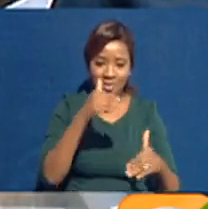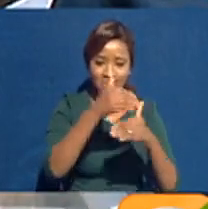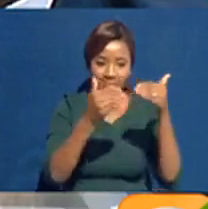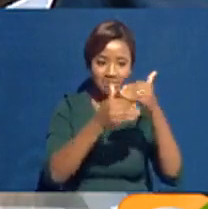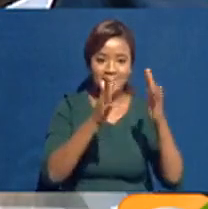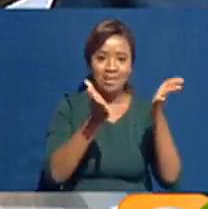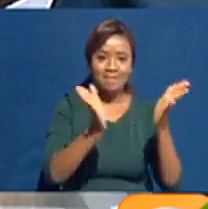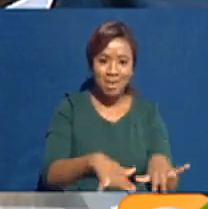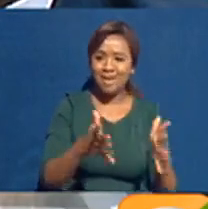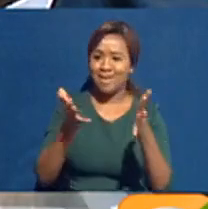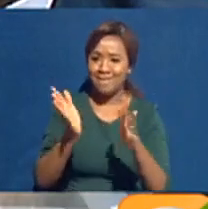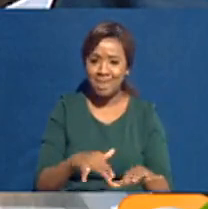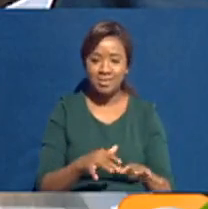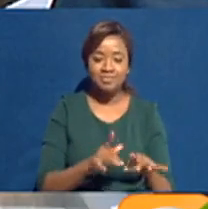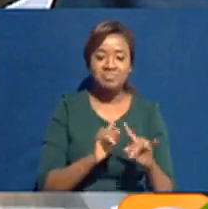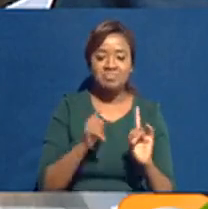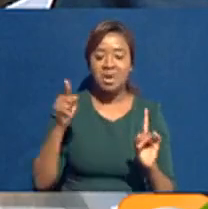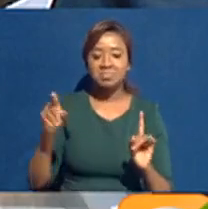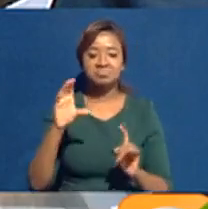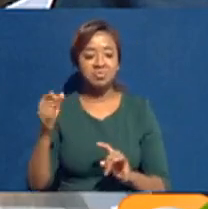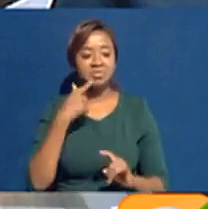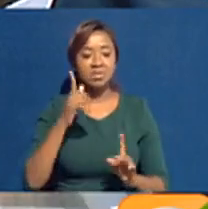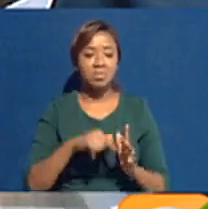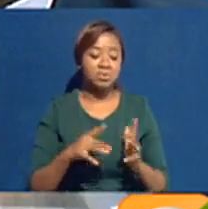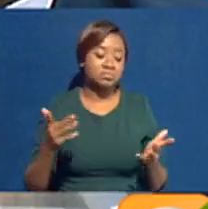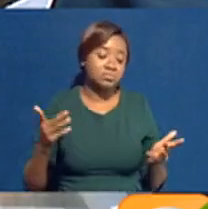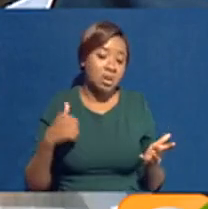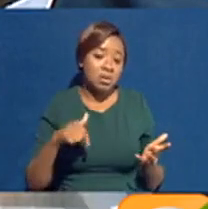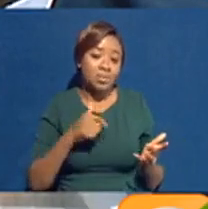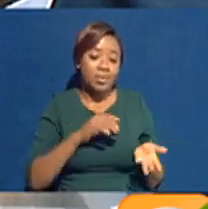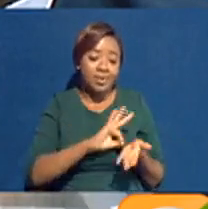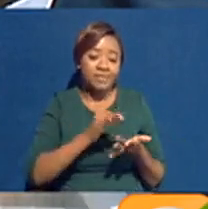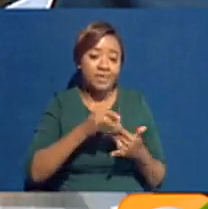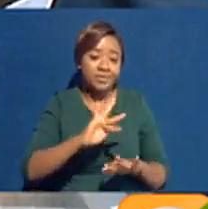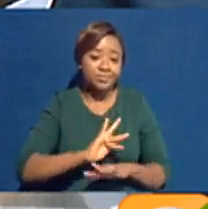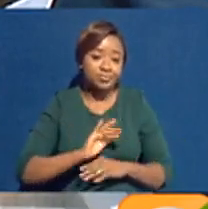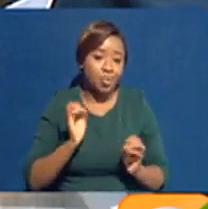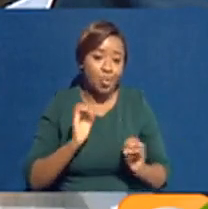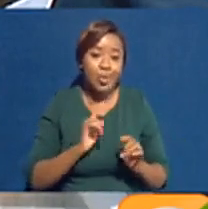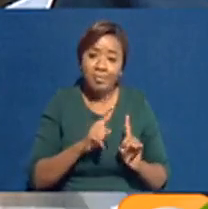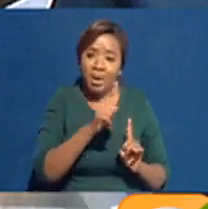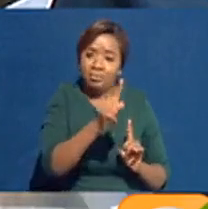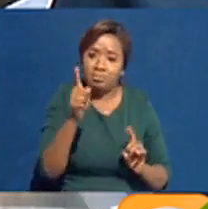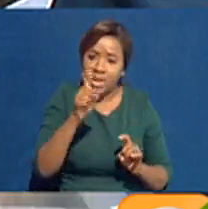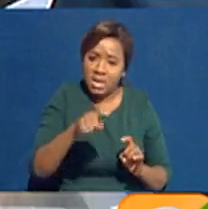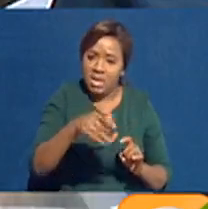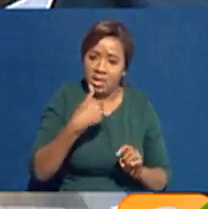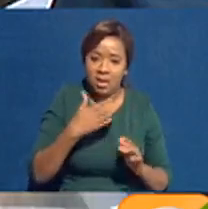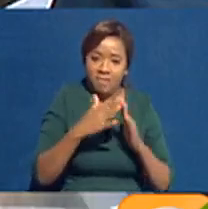decried underfunding for urban development despite the growing demand for housing across the